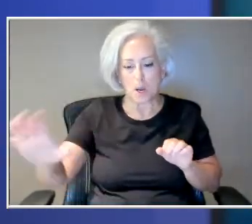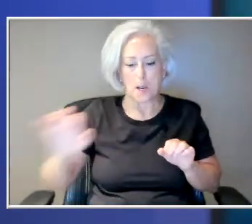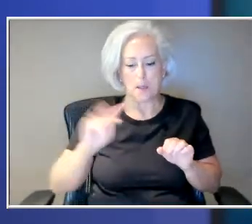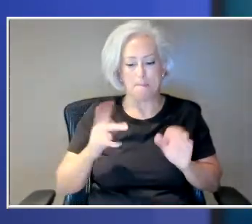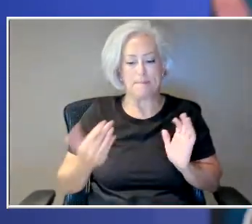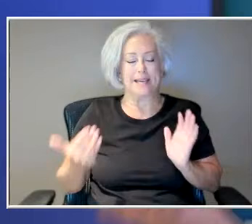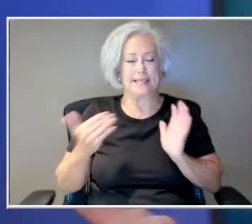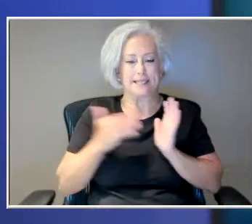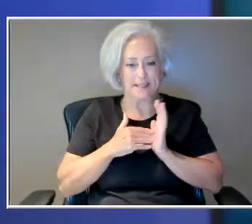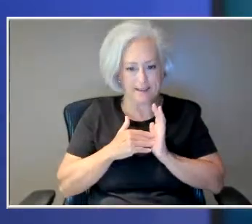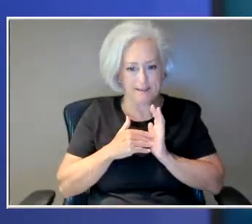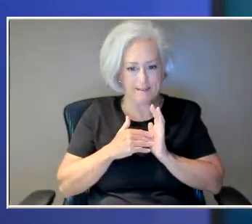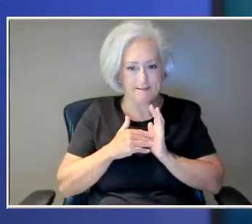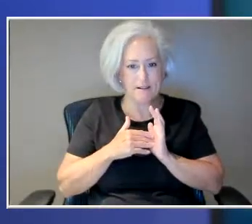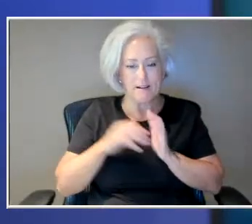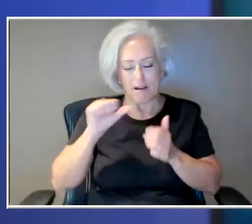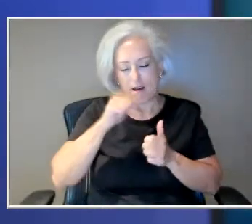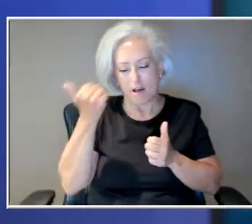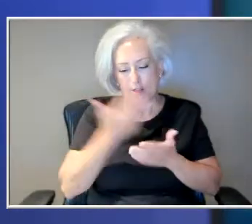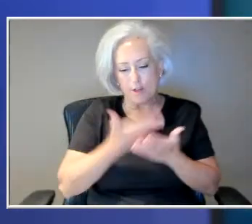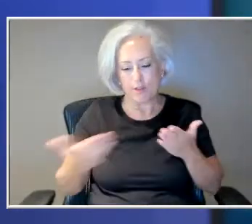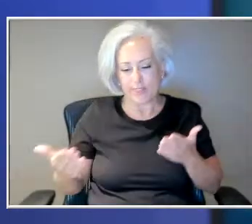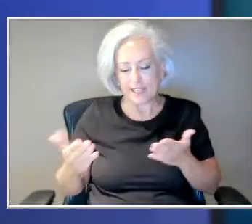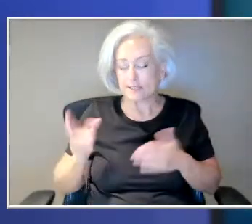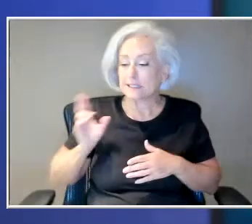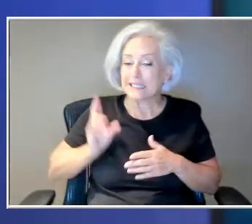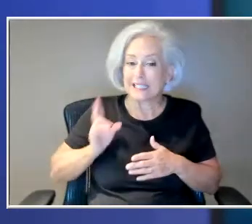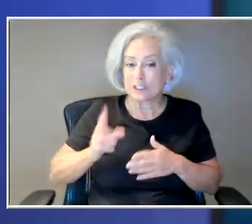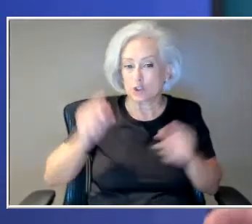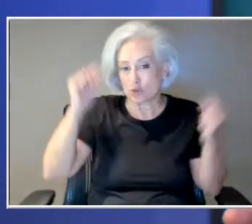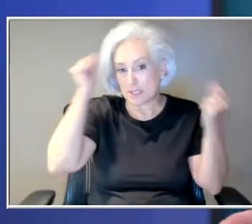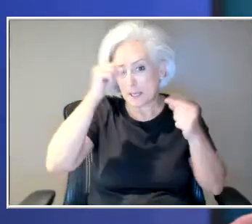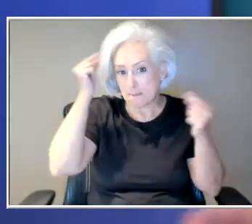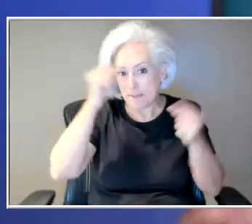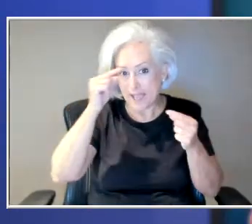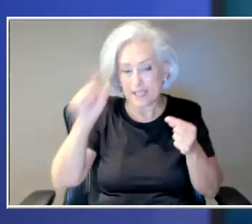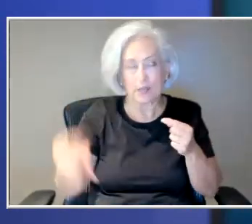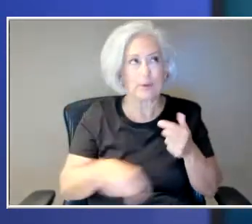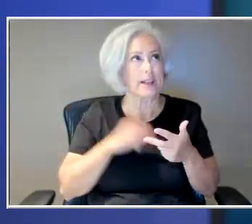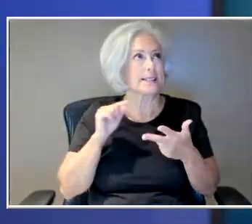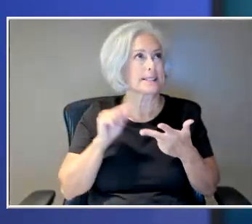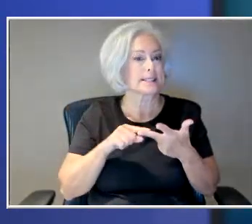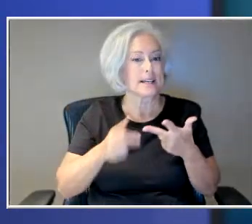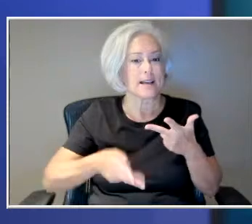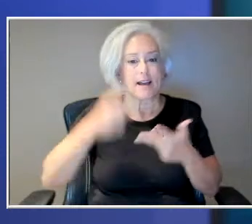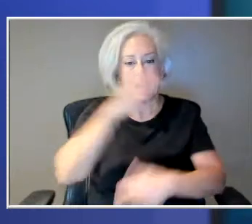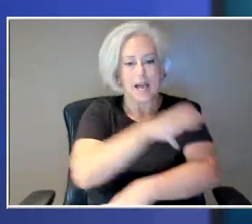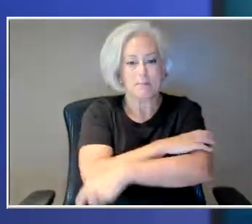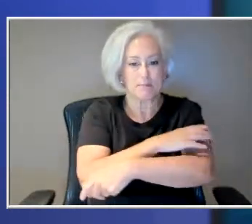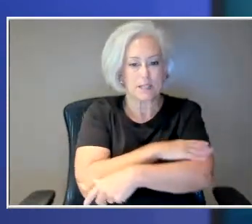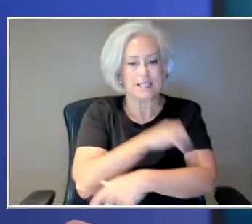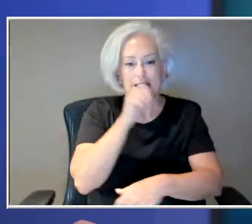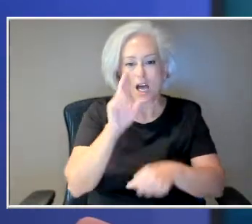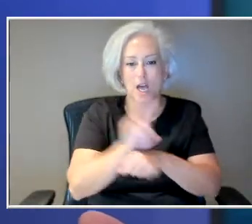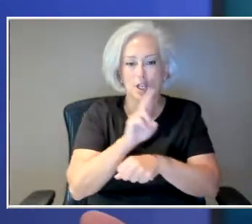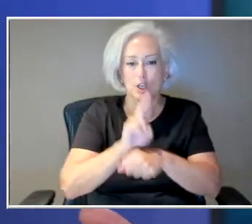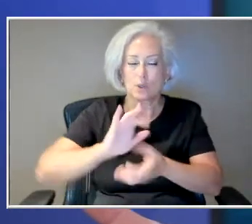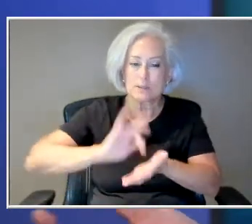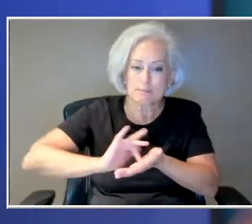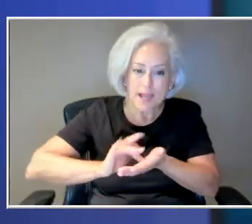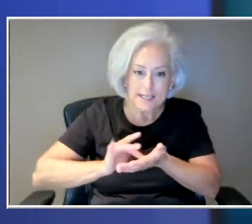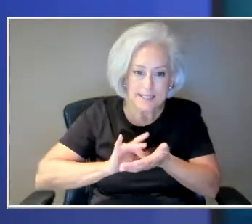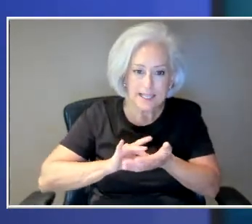other details: had a history of migraine in the past, had high blood pressure and wasn't on her medicines that day, and then was doing something